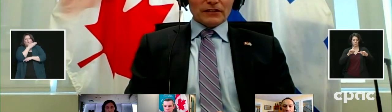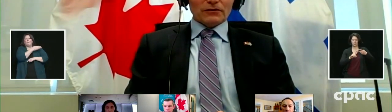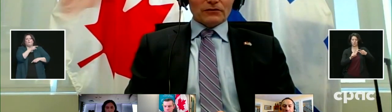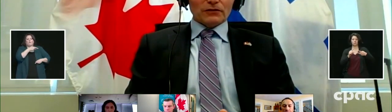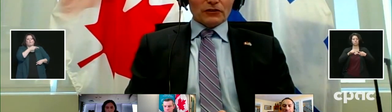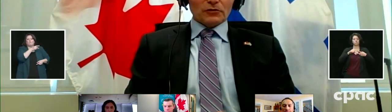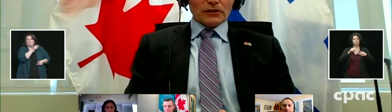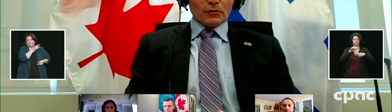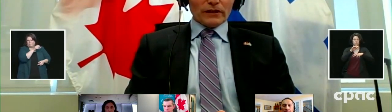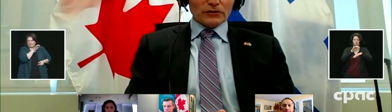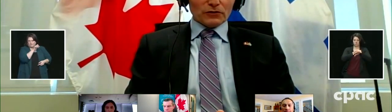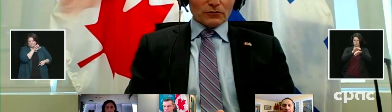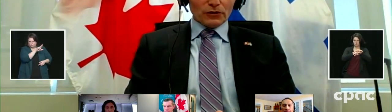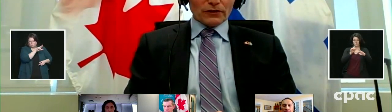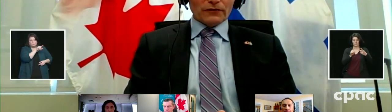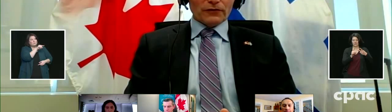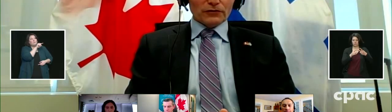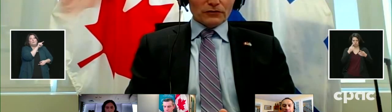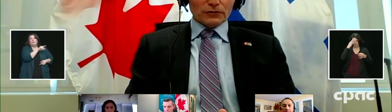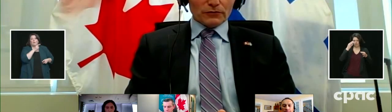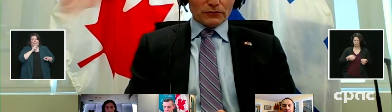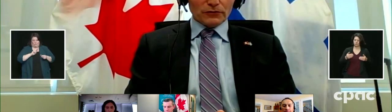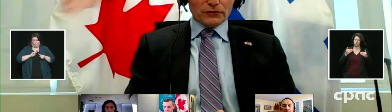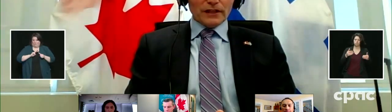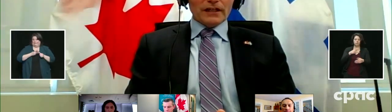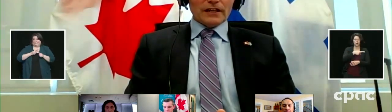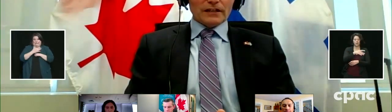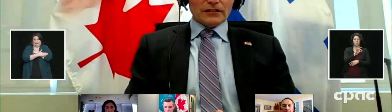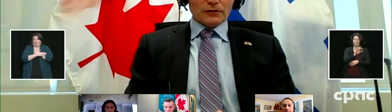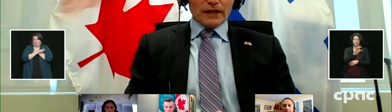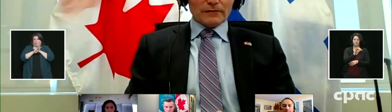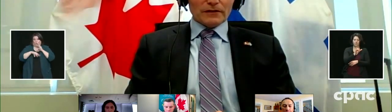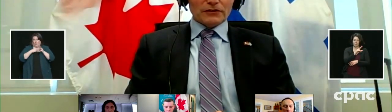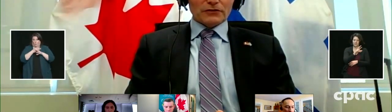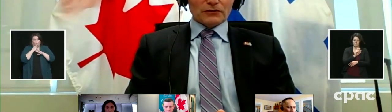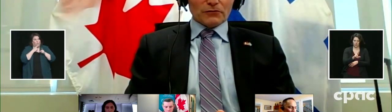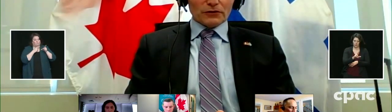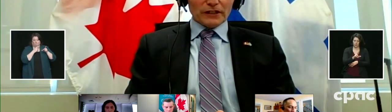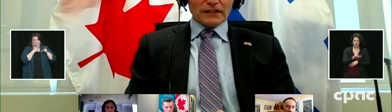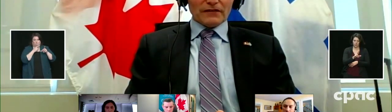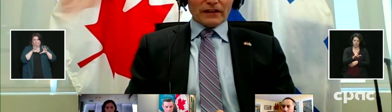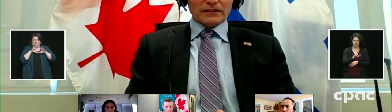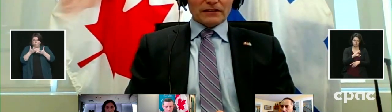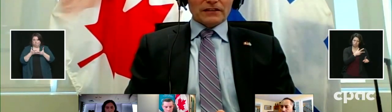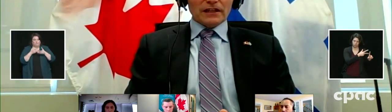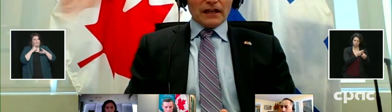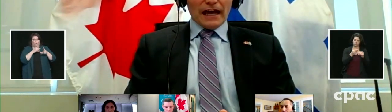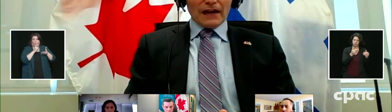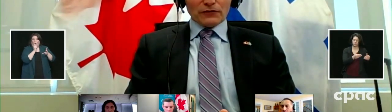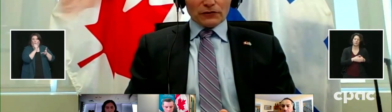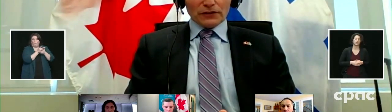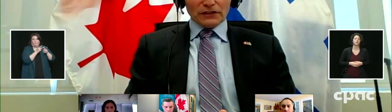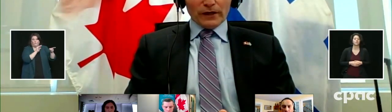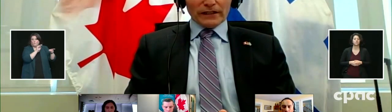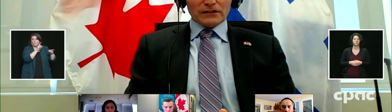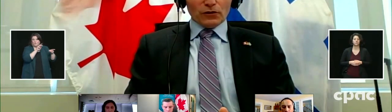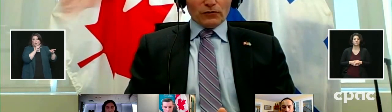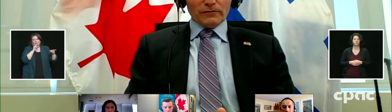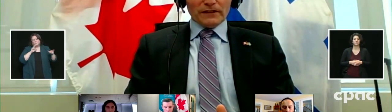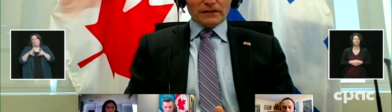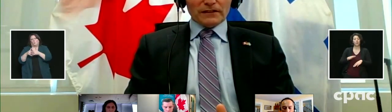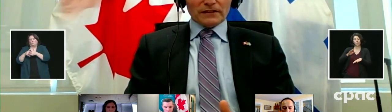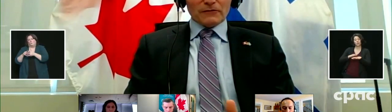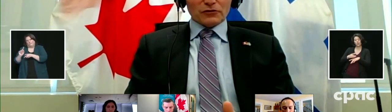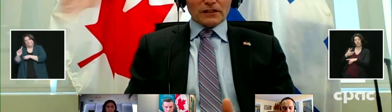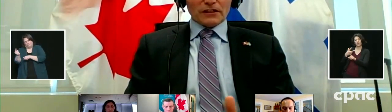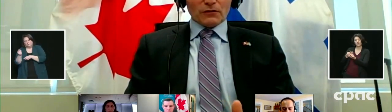been the second country in the Western world first to approve and then to administer the Moderna vaccine after the US. So